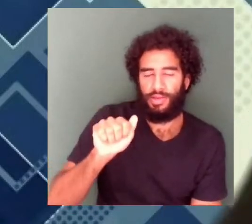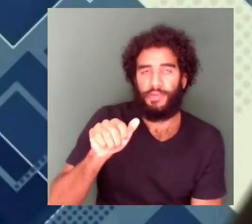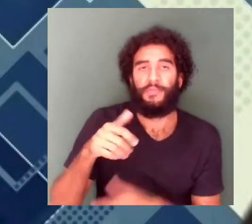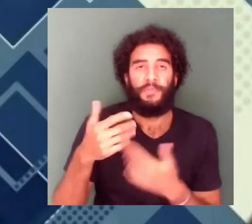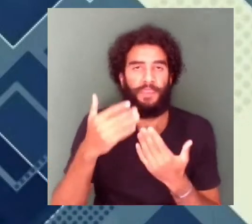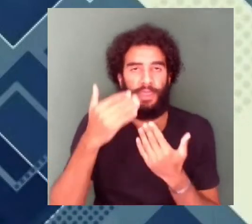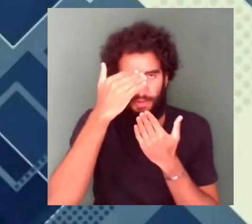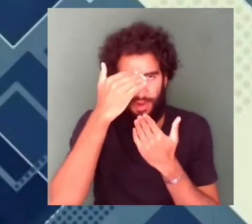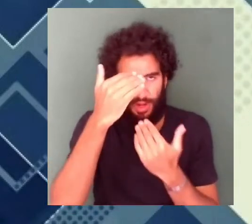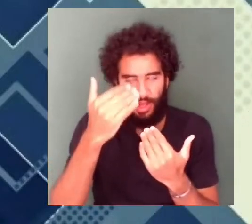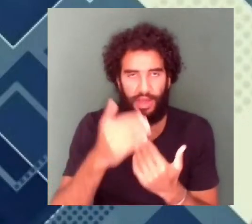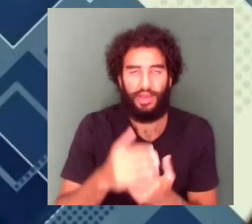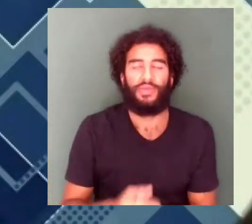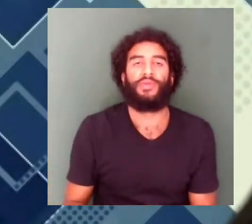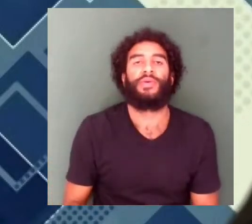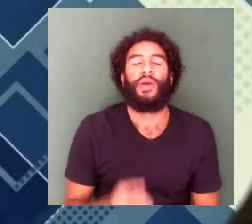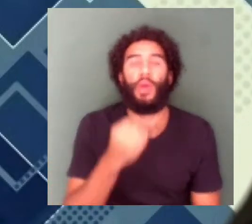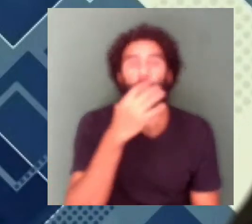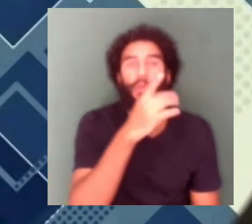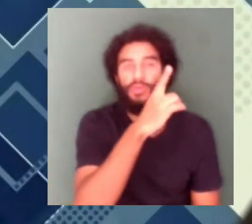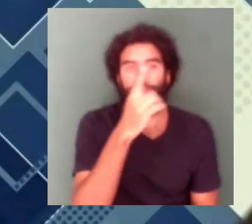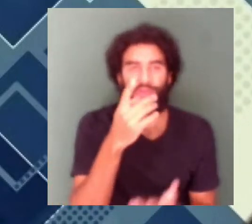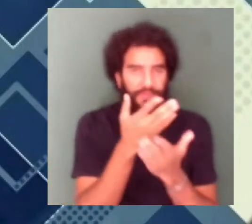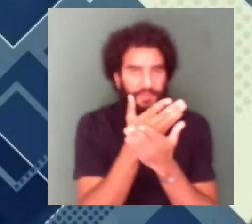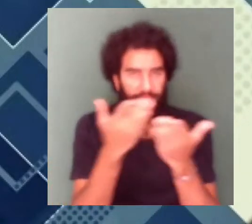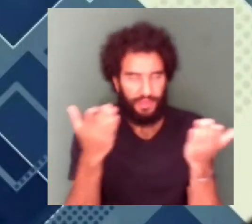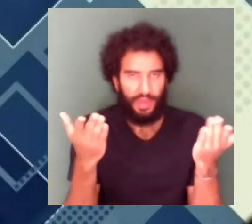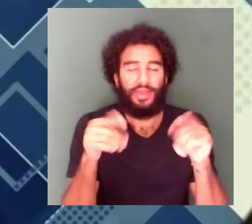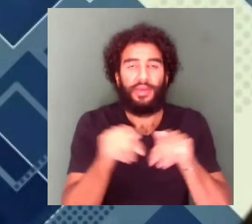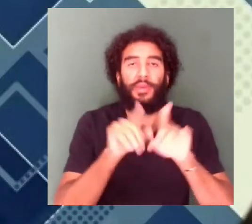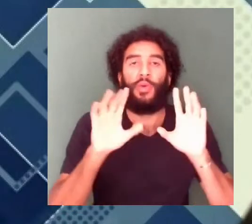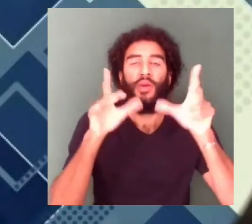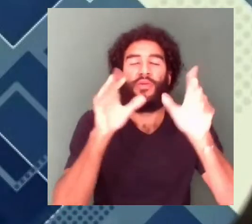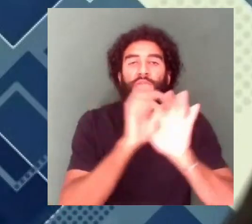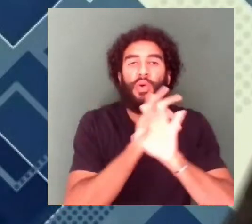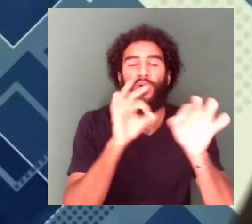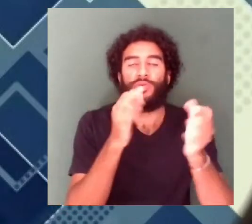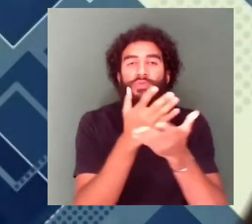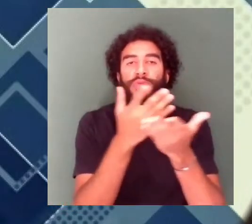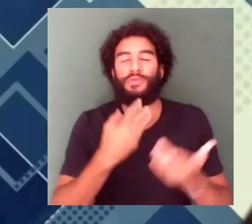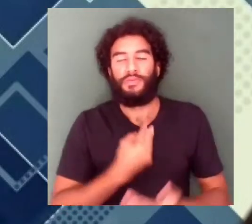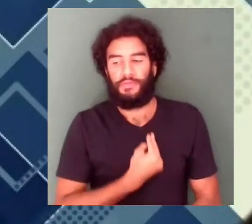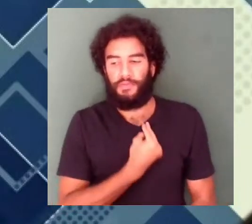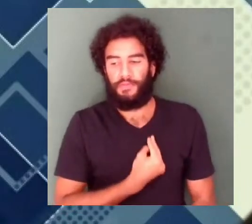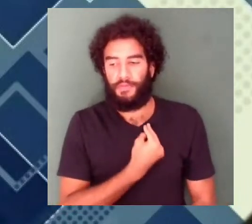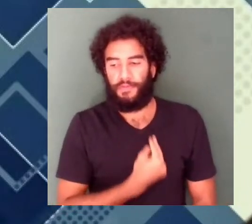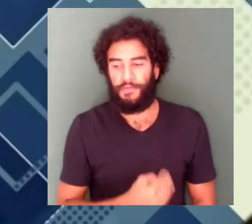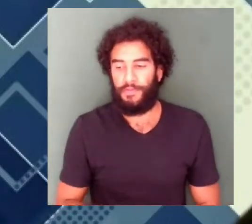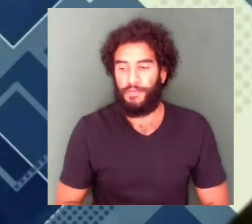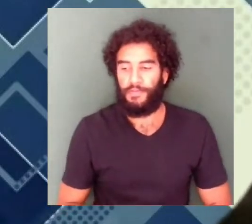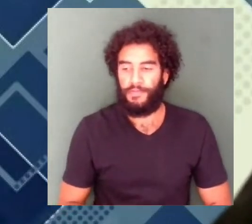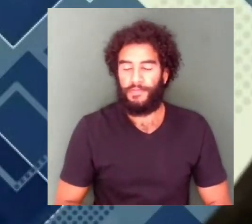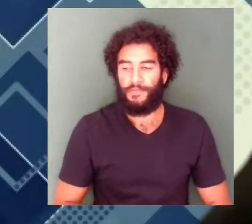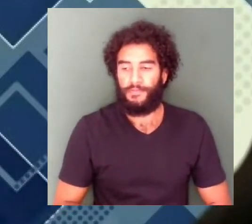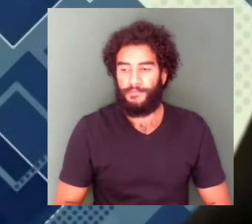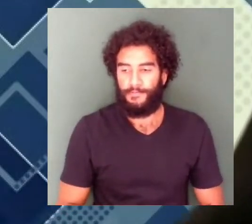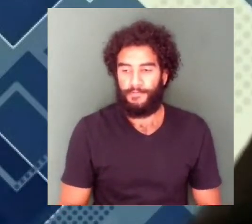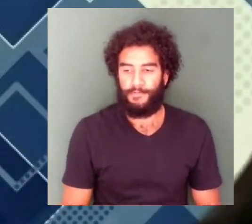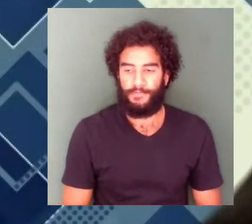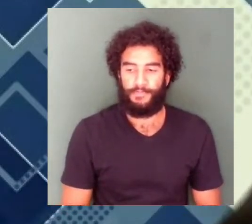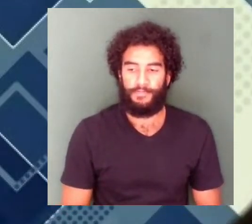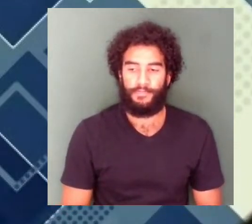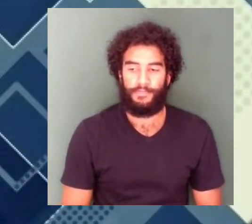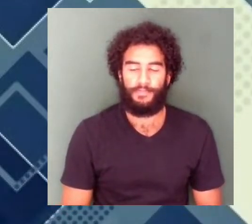agency. So that's it. Thank you very much. I wish everyone a great event. Muito